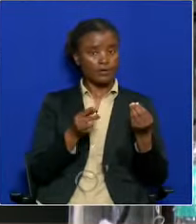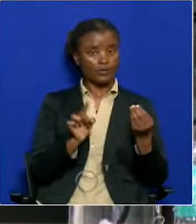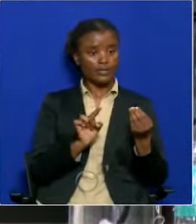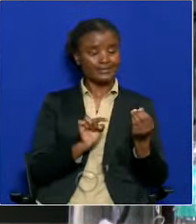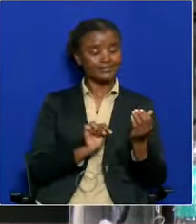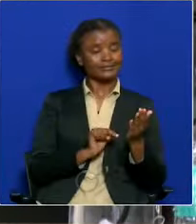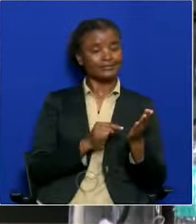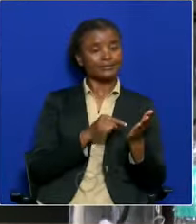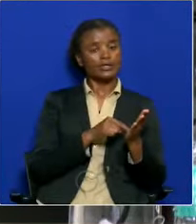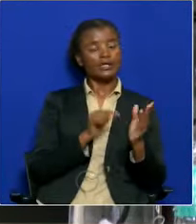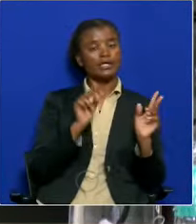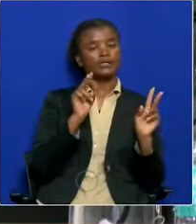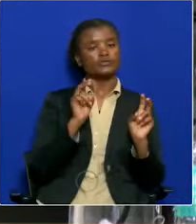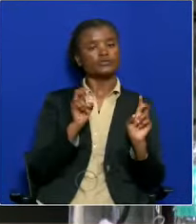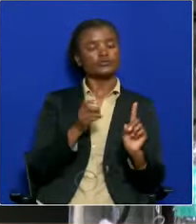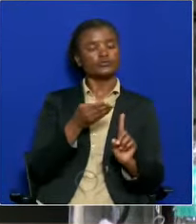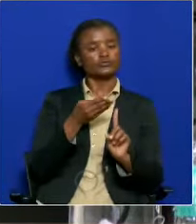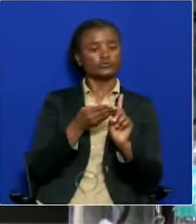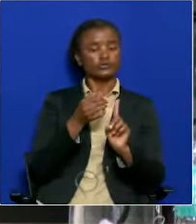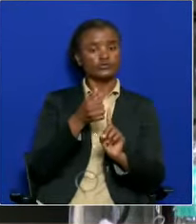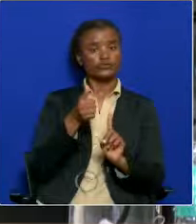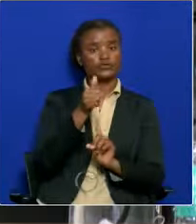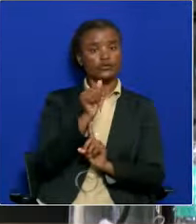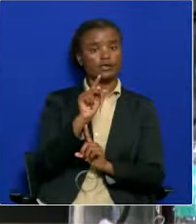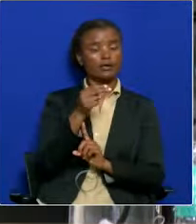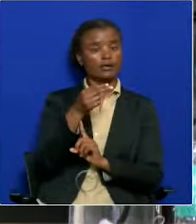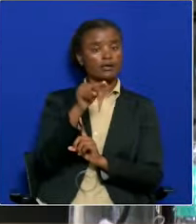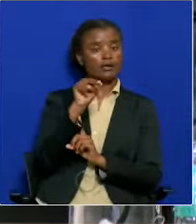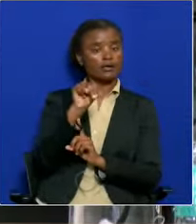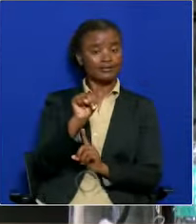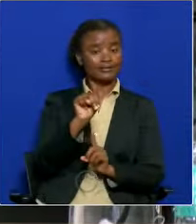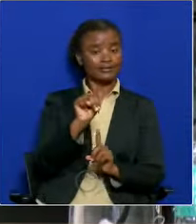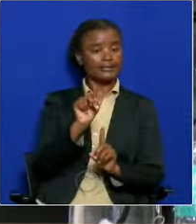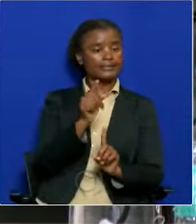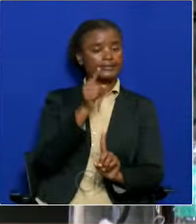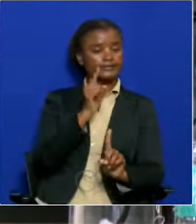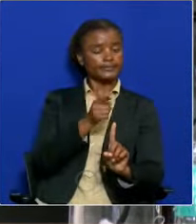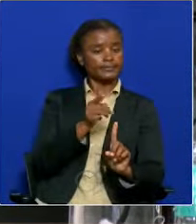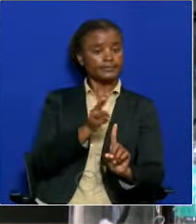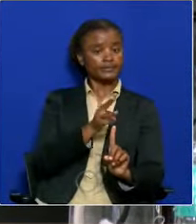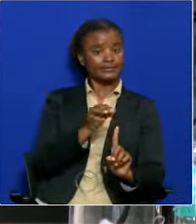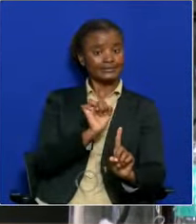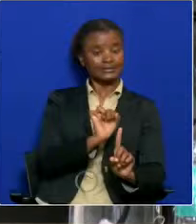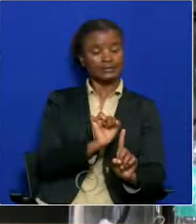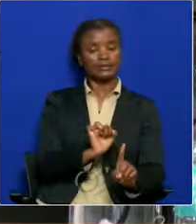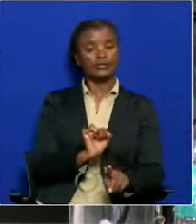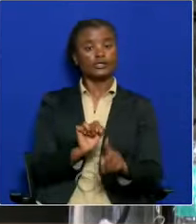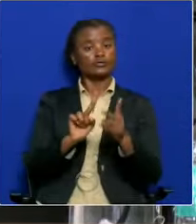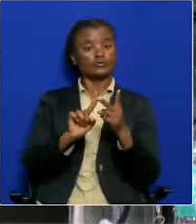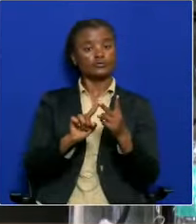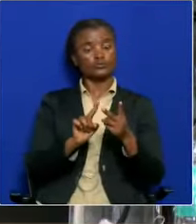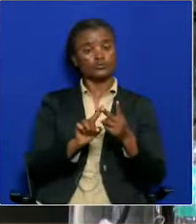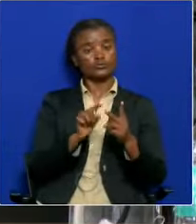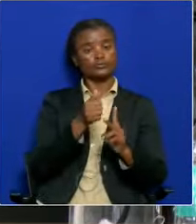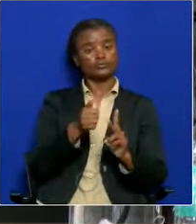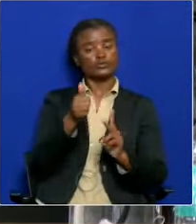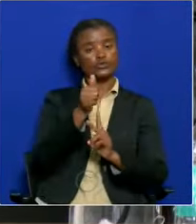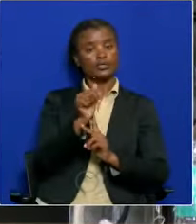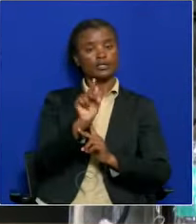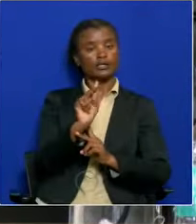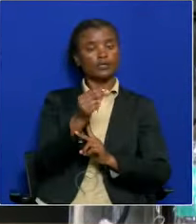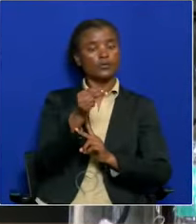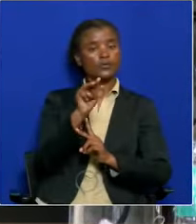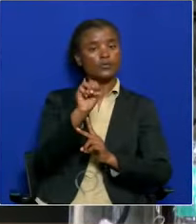Khan and his disciplinary. 2, General Kumalo, and to a lesser extent, General